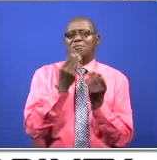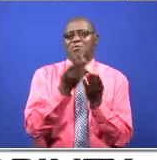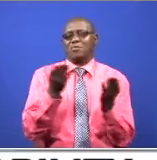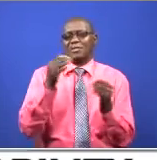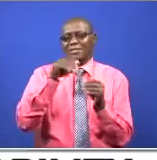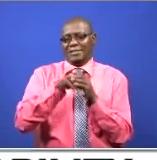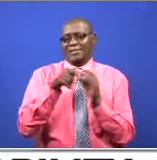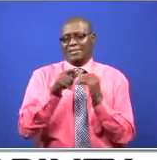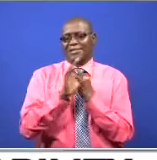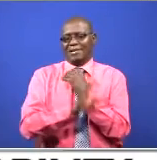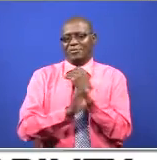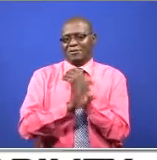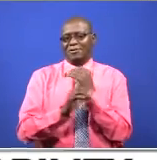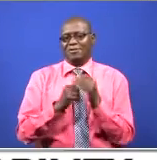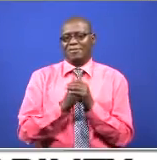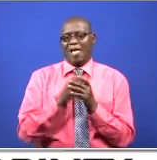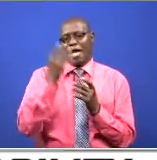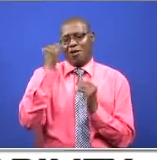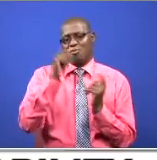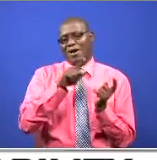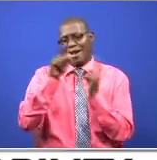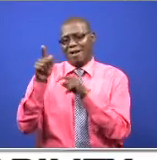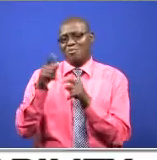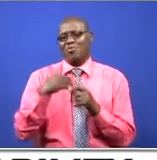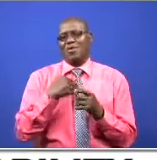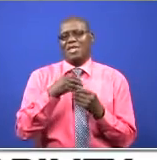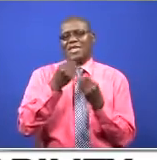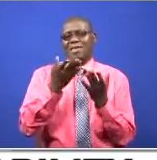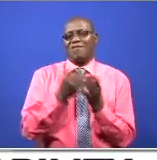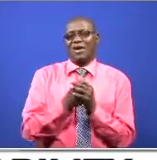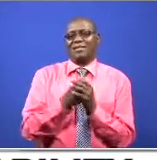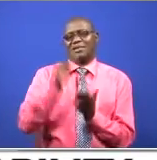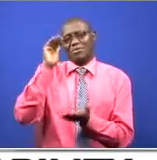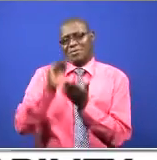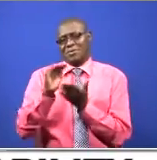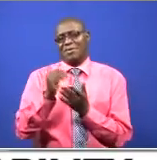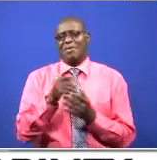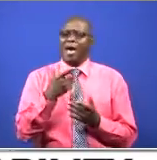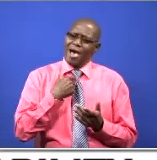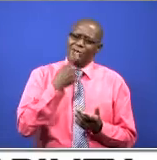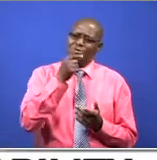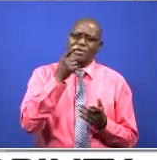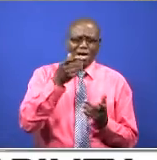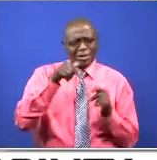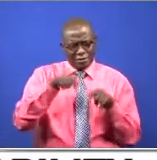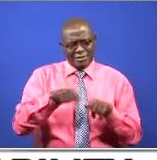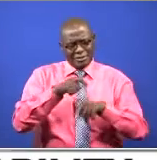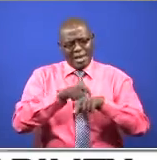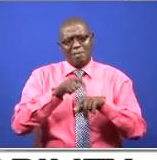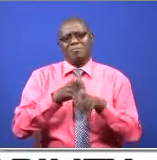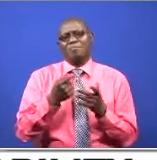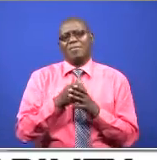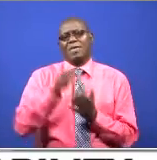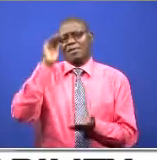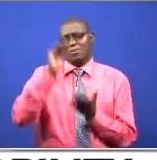hope as we come, you'll be giving us discounts upon discounts. Of course, mm-hmm. I told you, this is the time for discounts. At this time, customers have